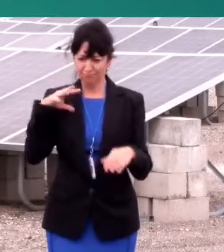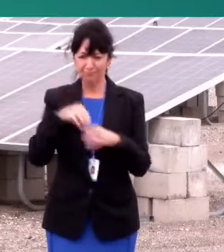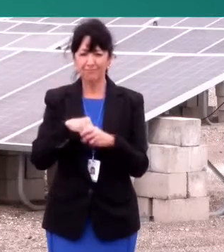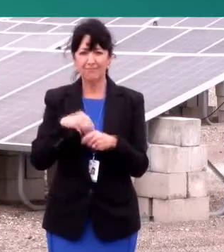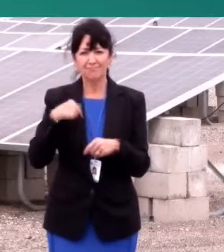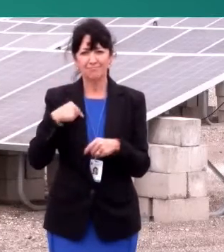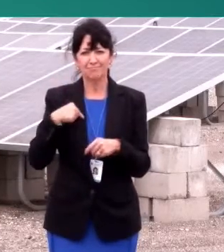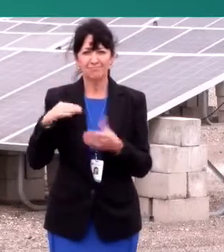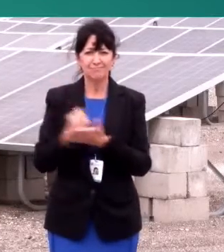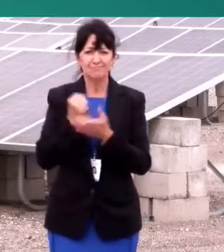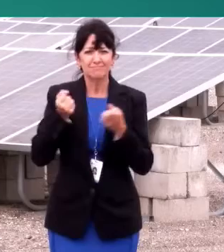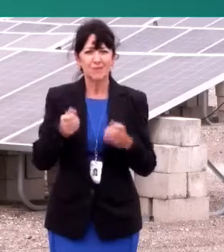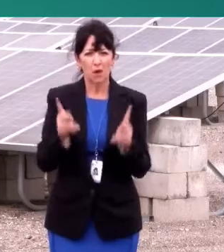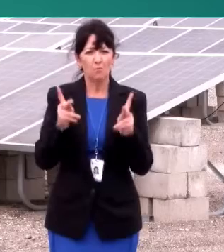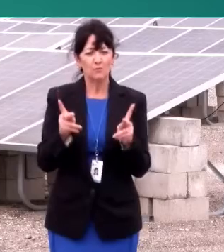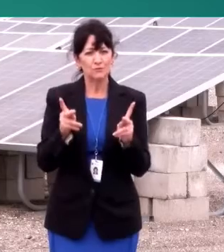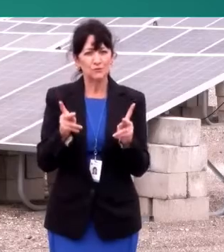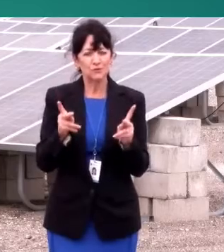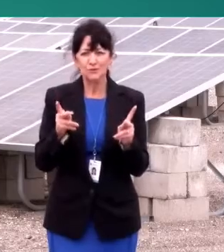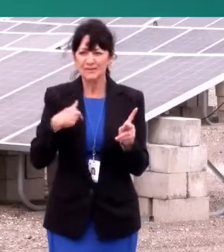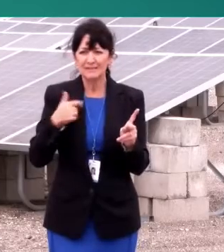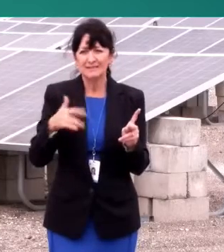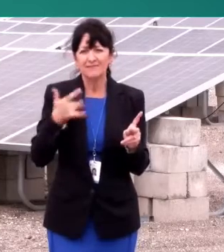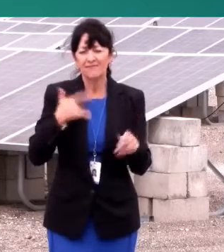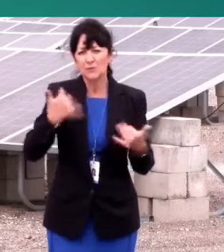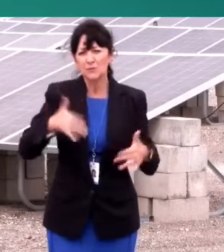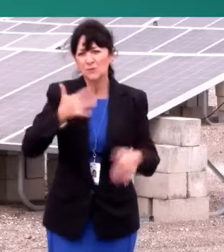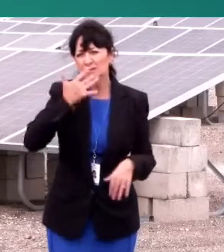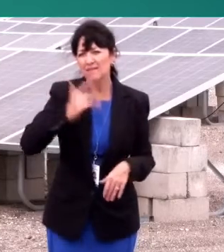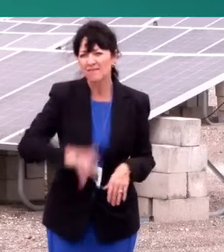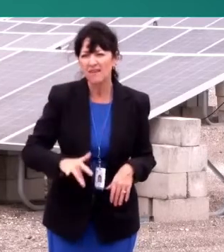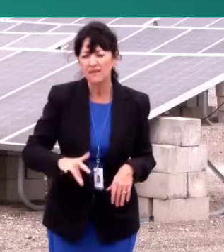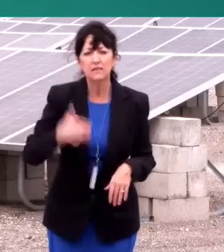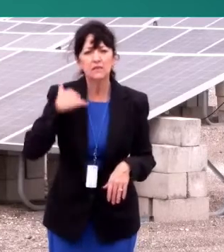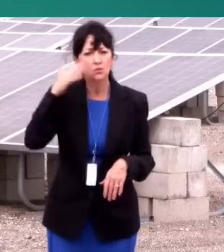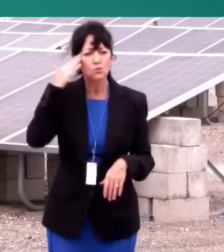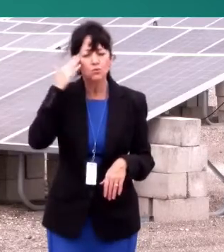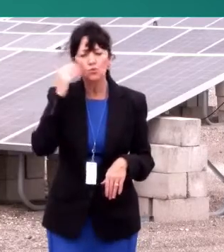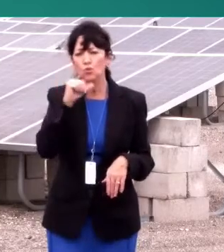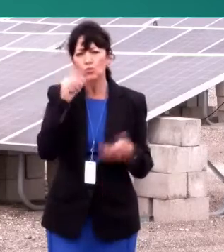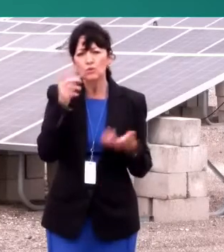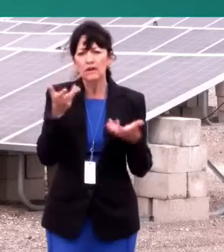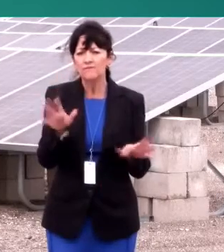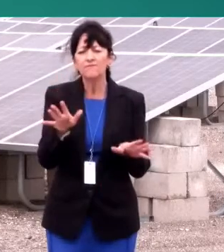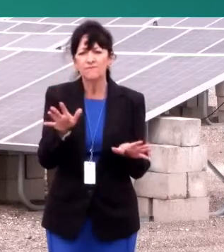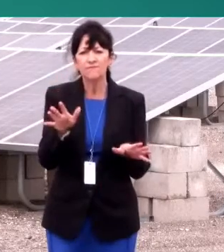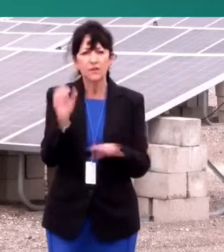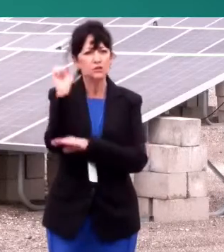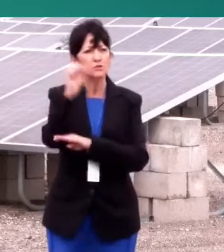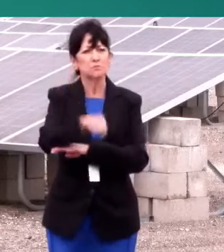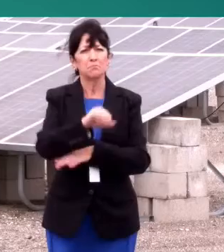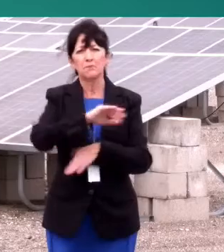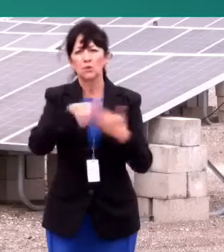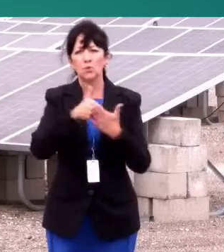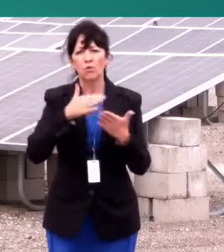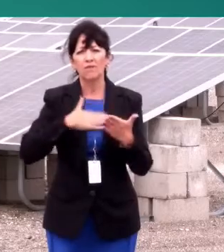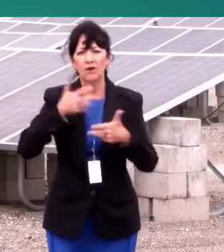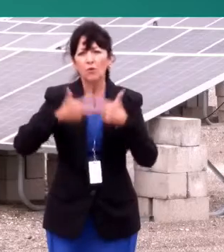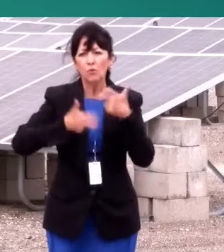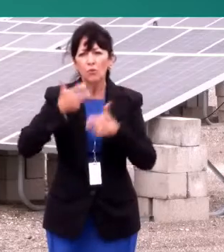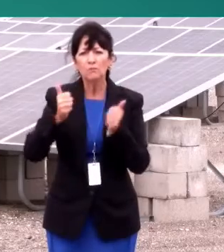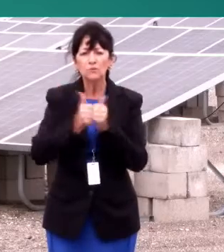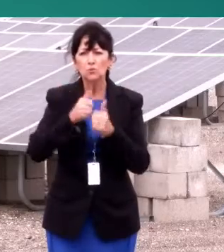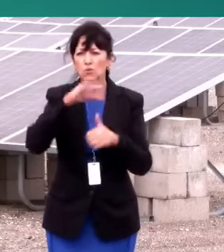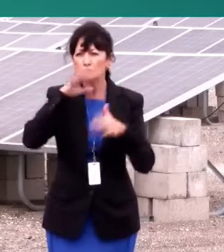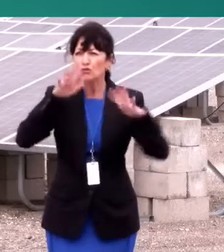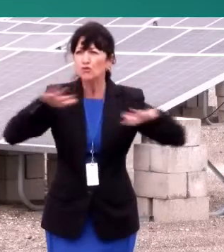long way to go, but together we will beat the climate crisis. I also just want to acknowledge the fact that this legislation